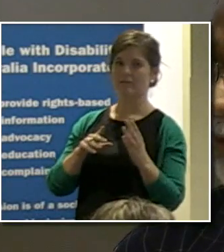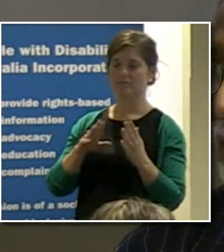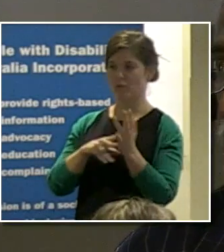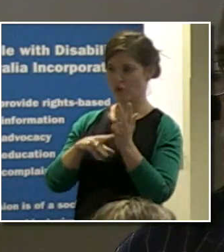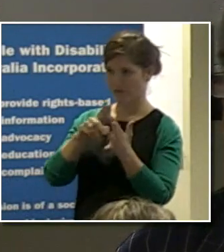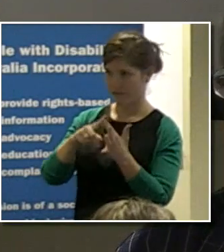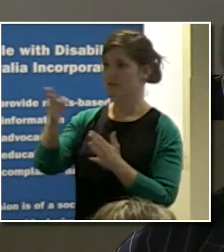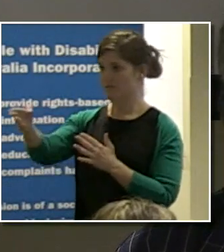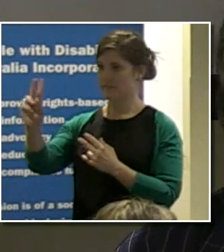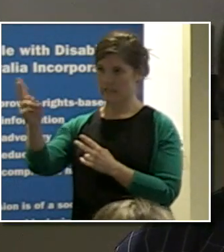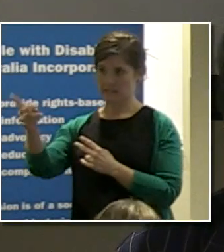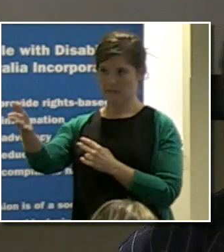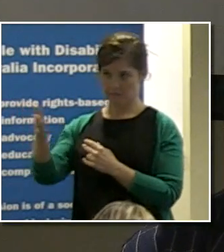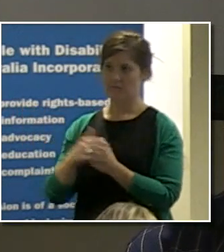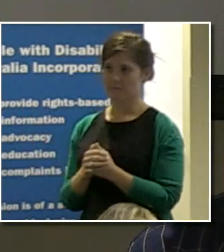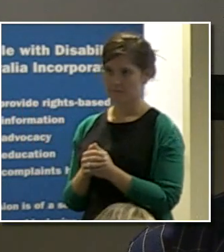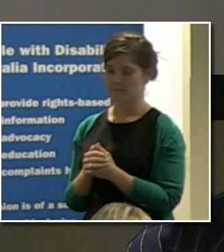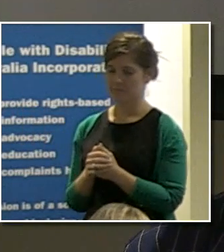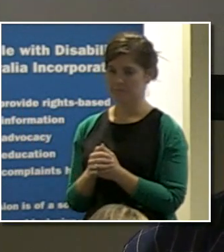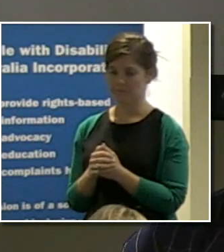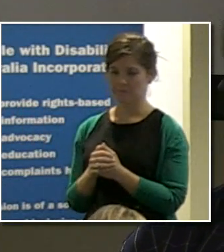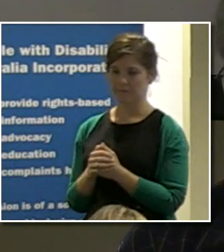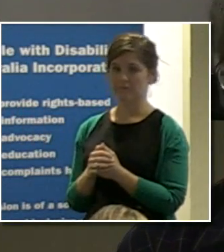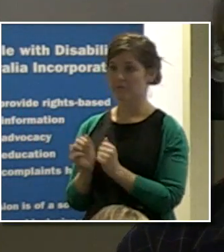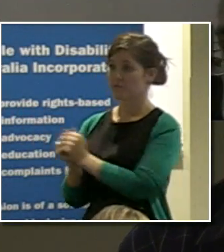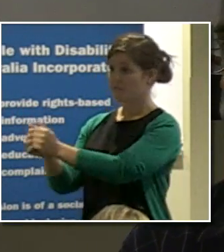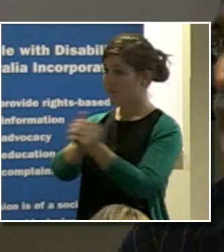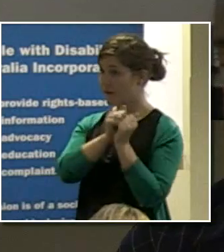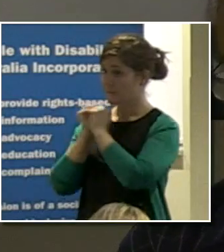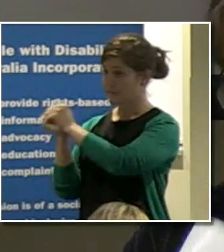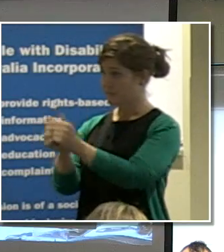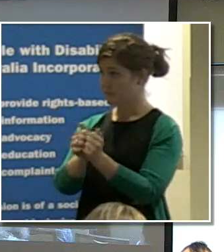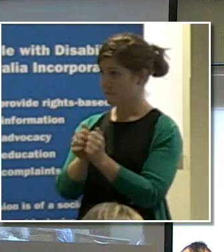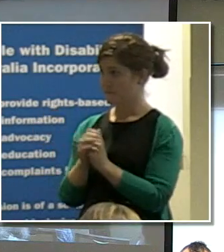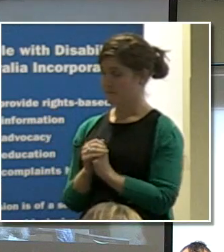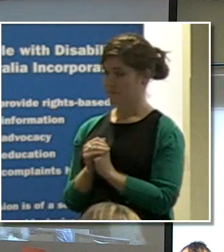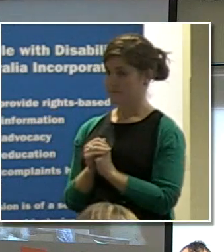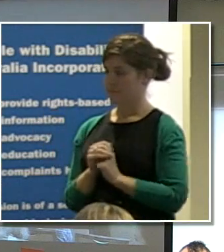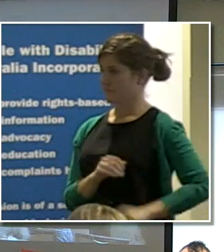you. Frank? Okay. All those in favour?